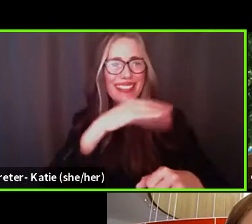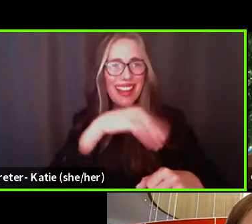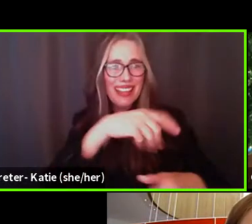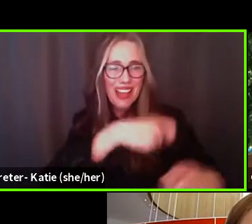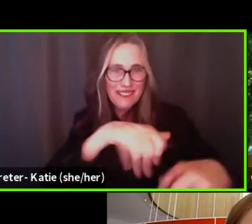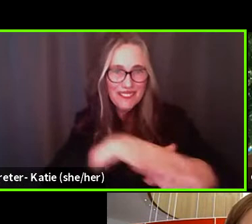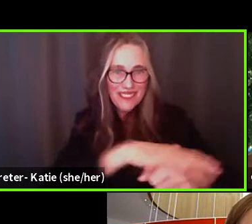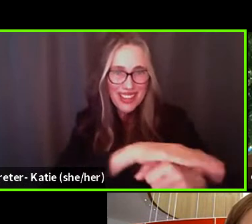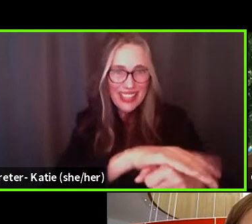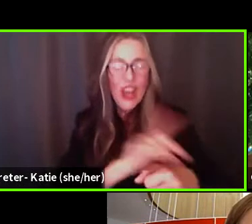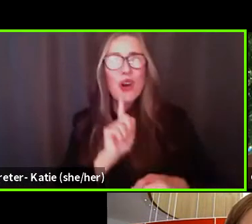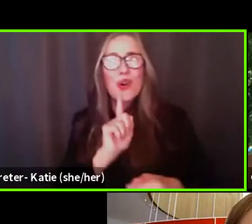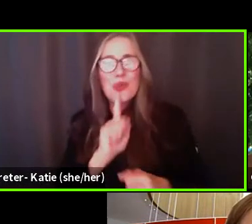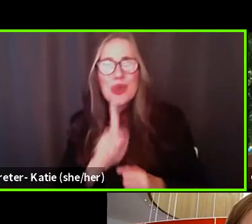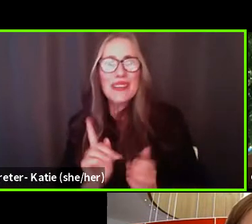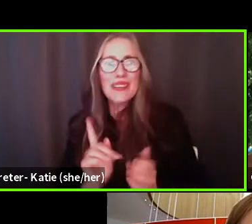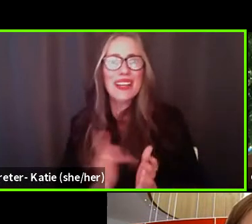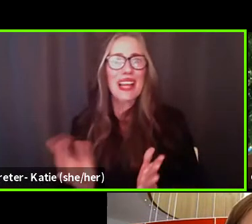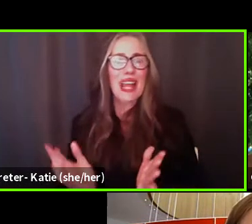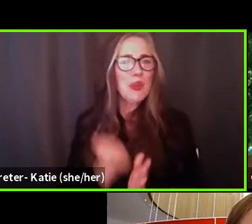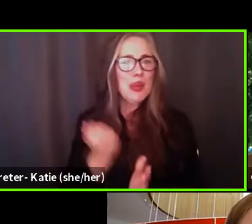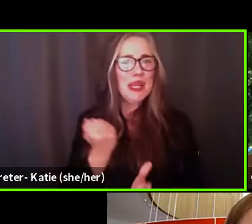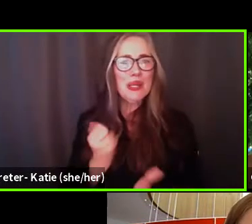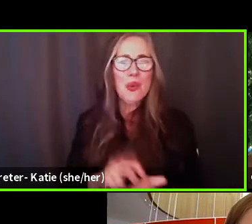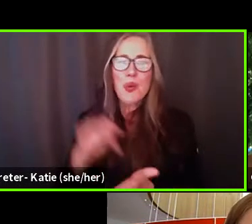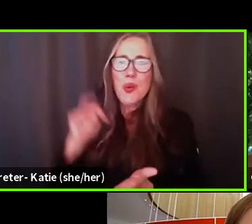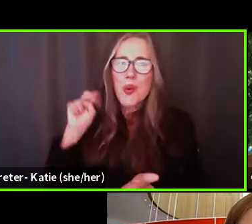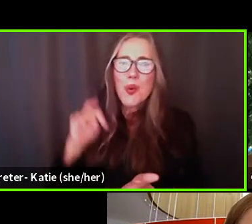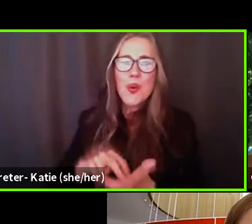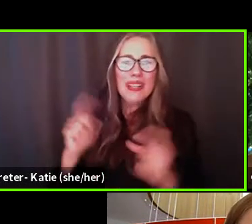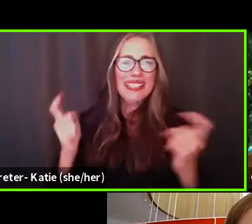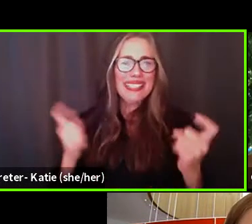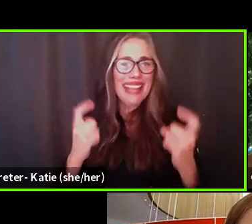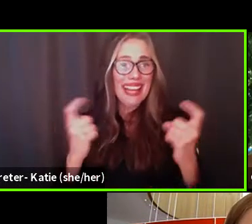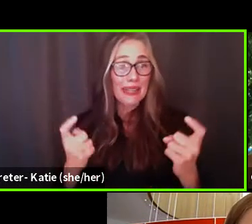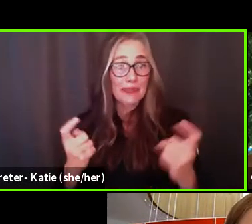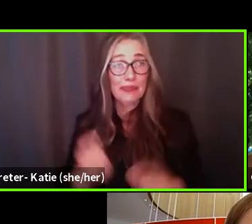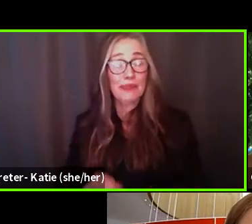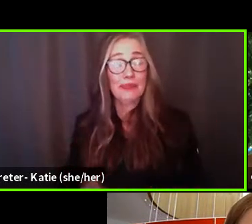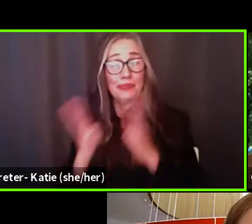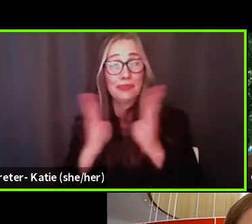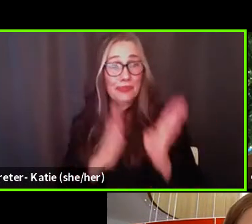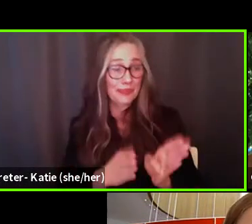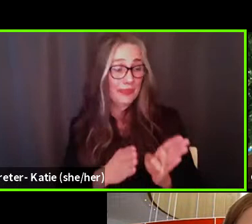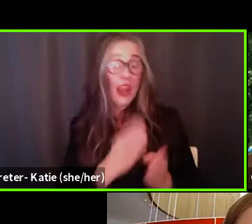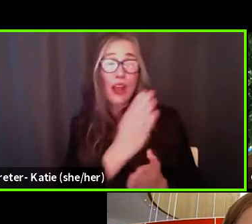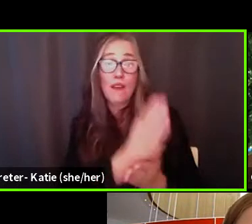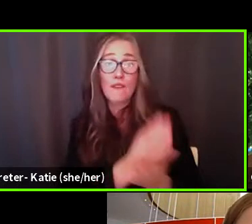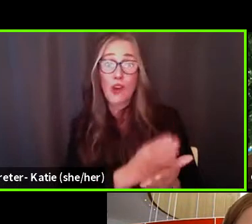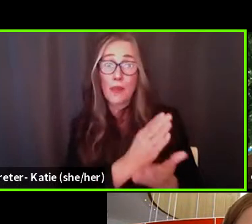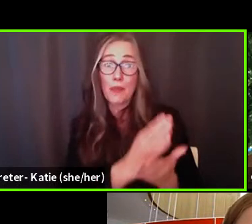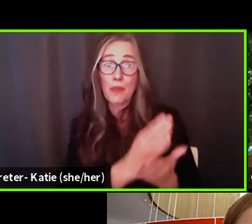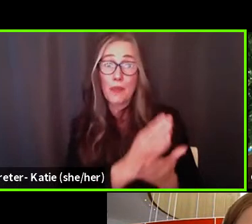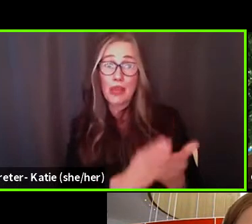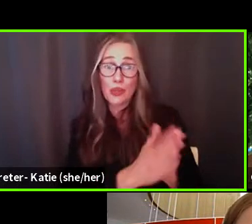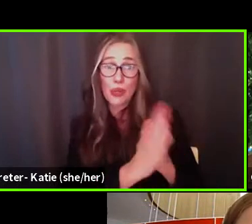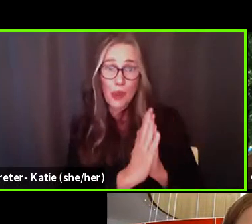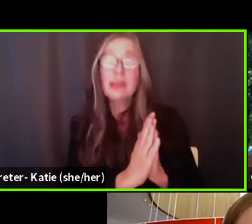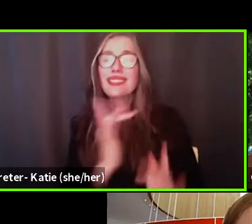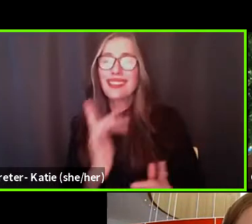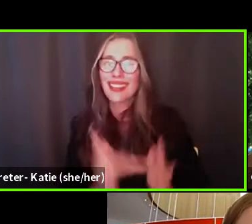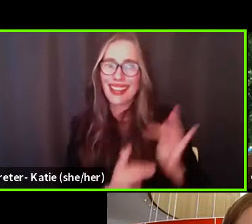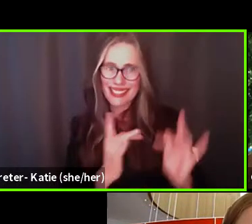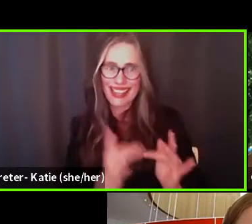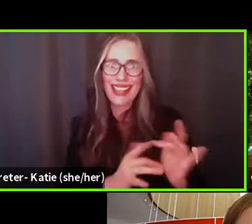us so we are very excited about that and then for a budget request we are equally excited because we